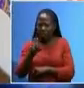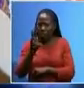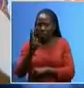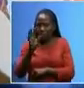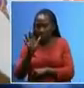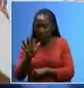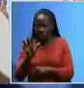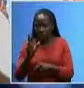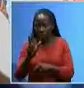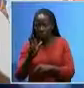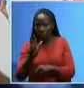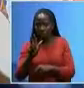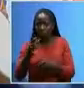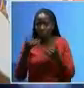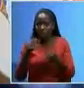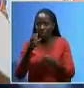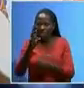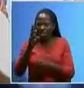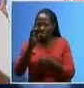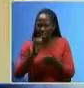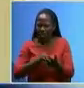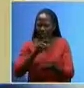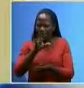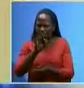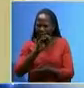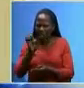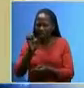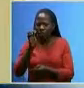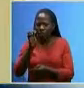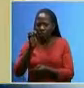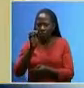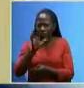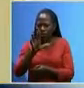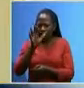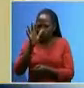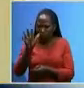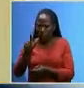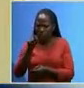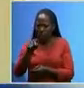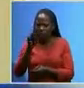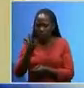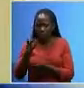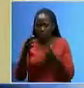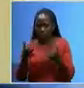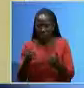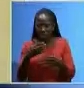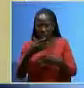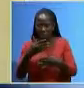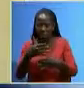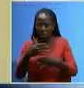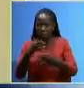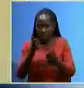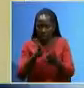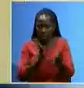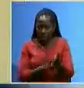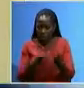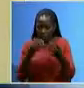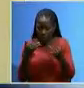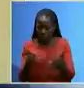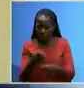,955.54. A further increase was recorded in the months that followed,